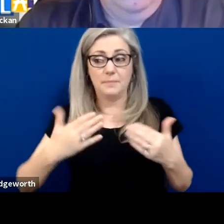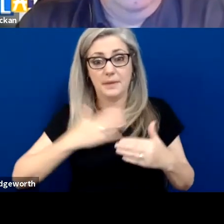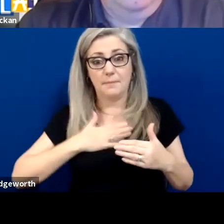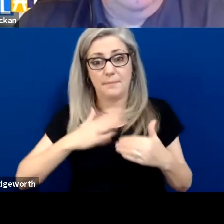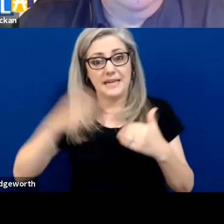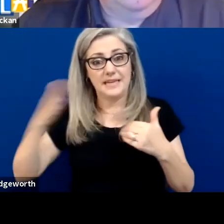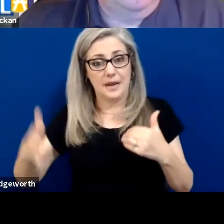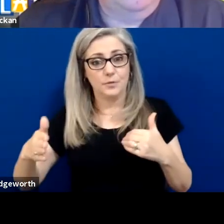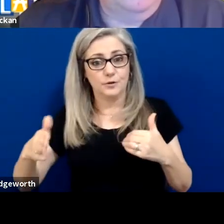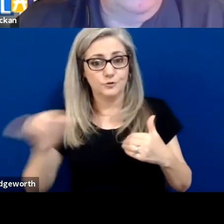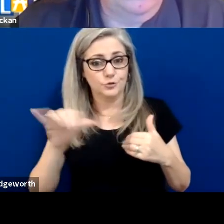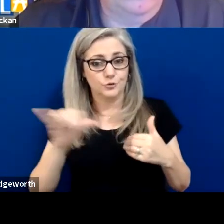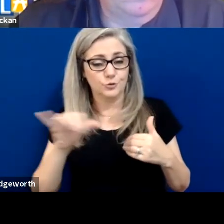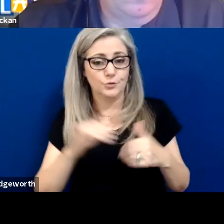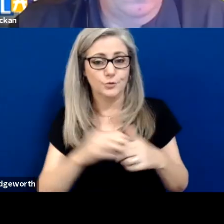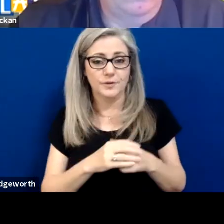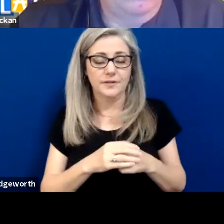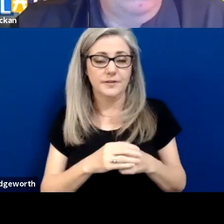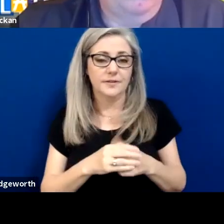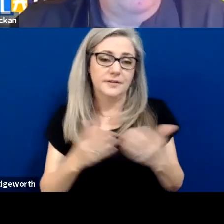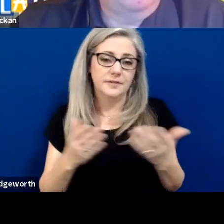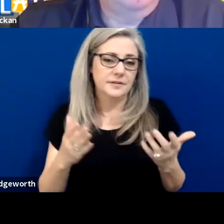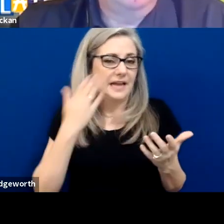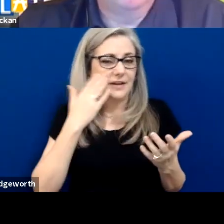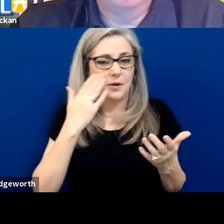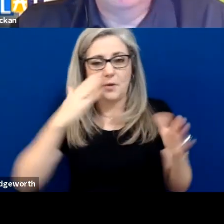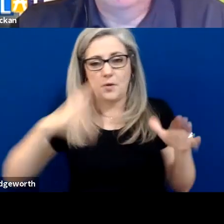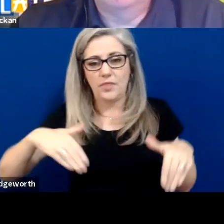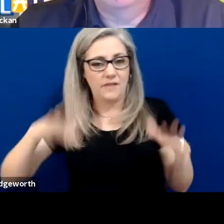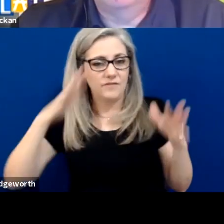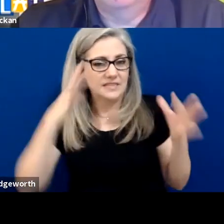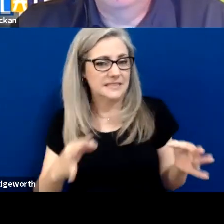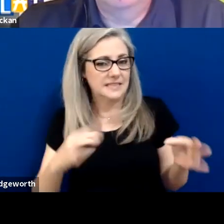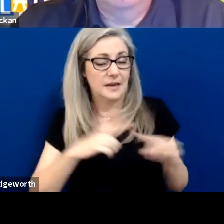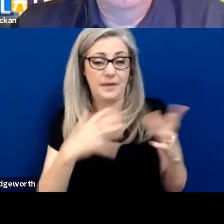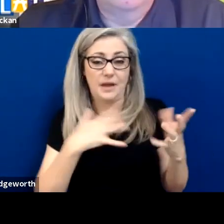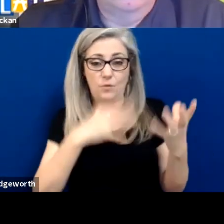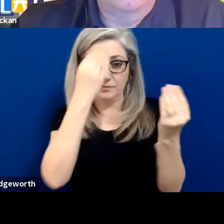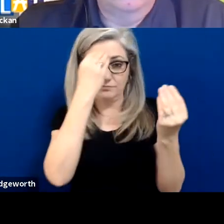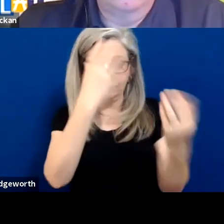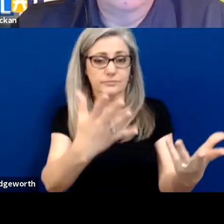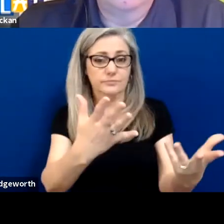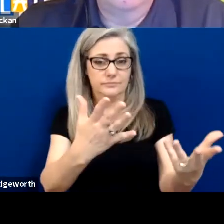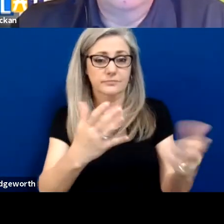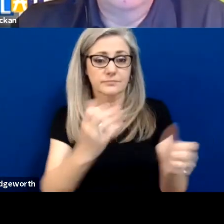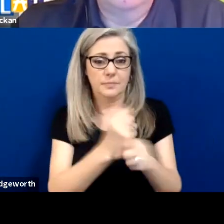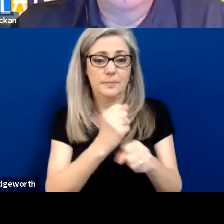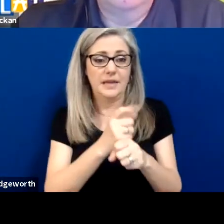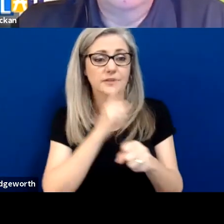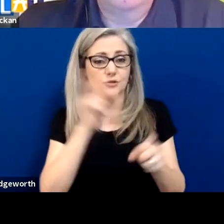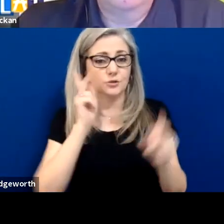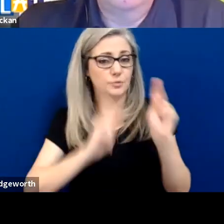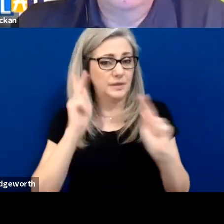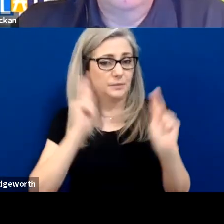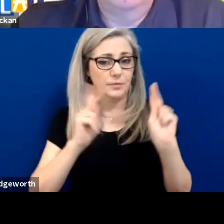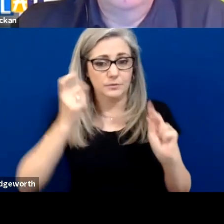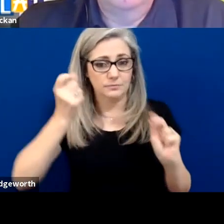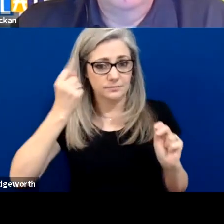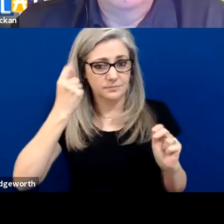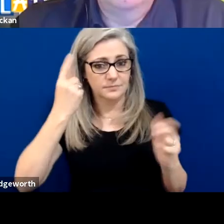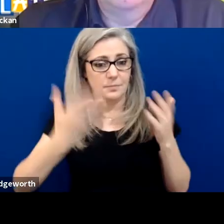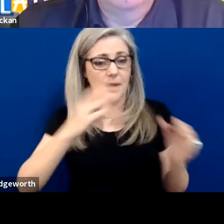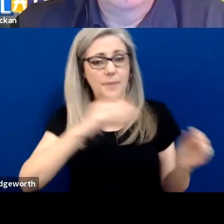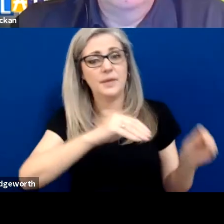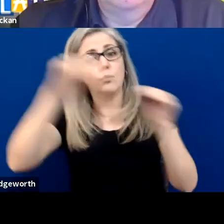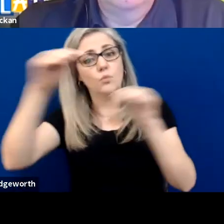So I know it's not anything that's decided, but I just wanted to say that and just make sure that was something that was being considered, possibly putting in a different place